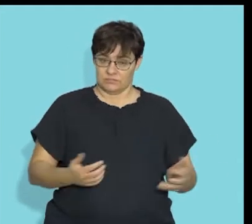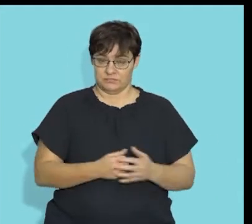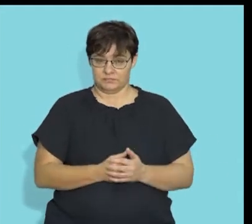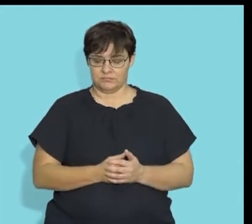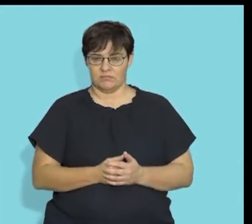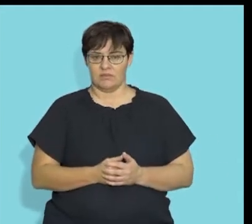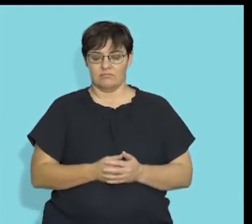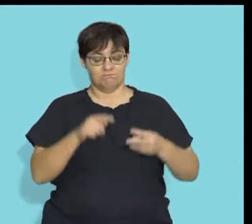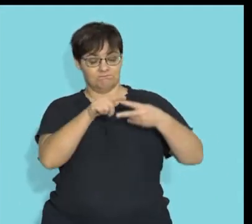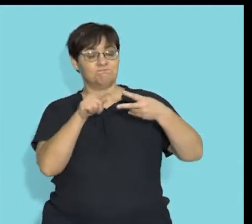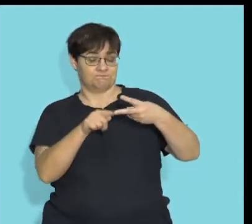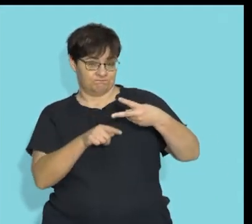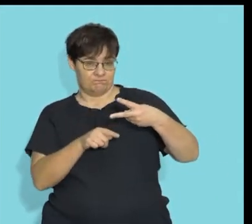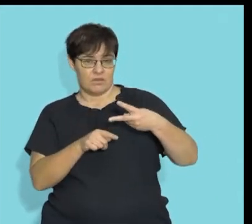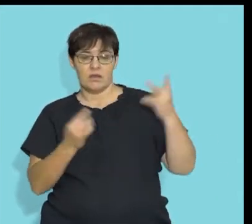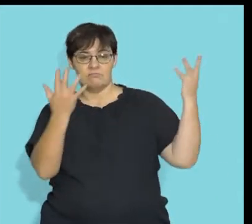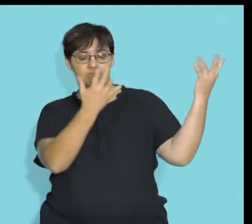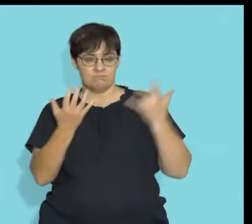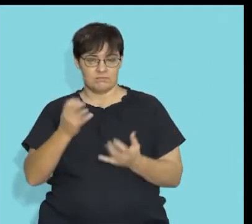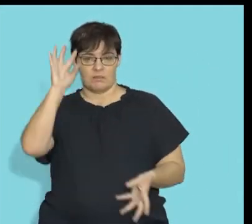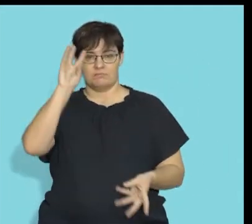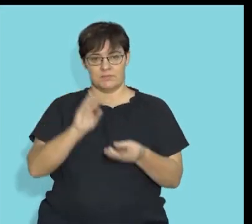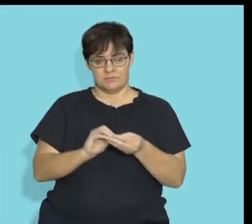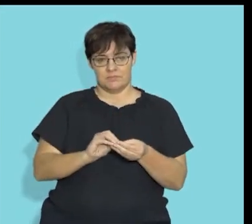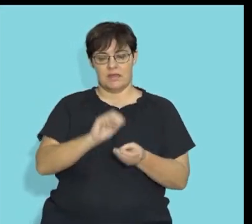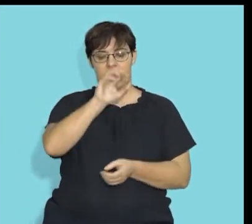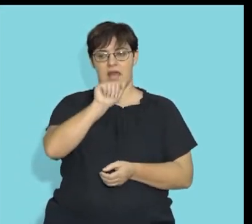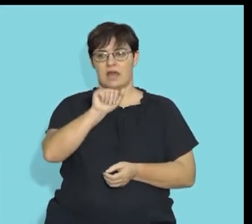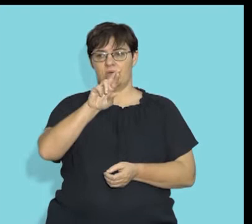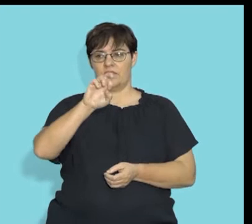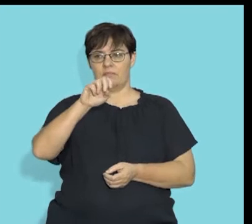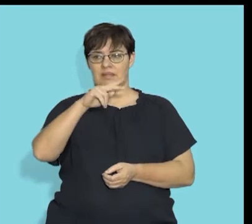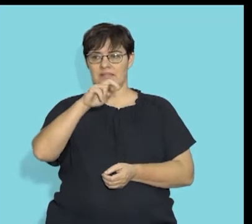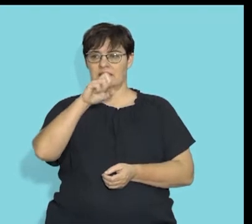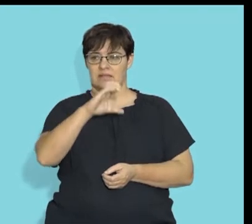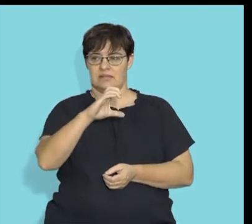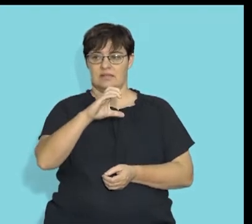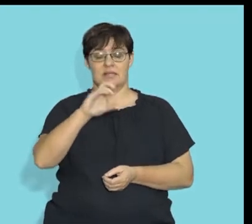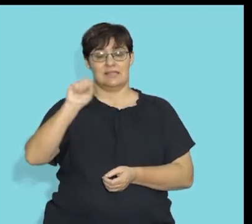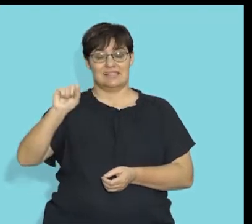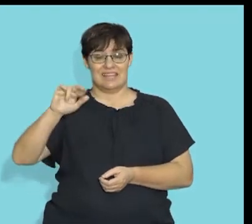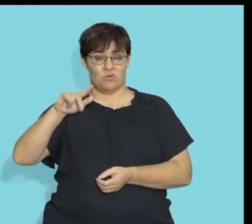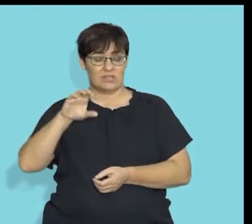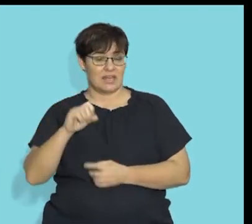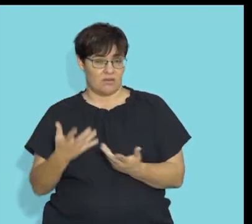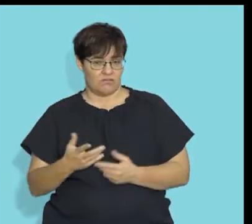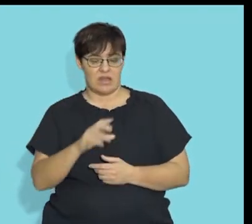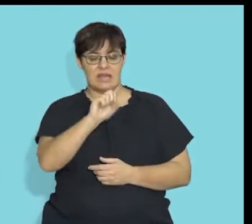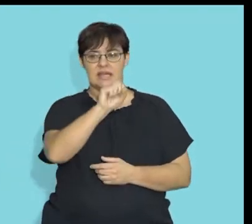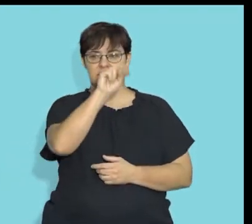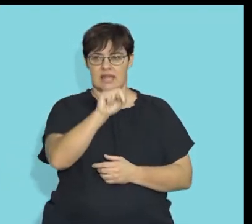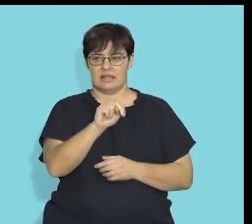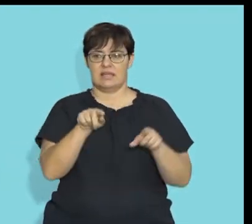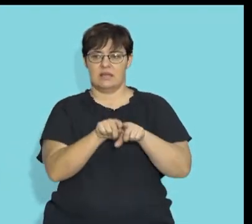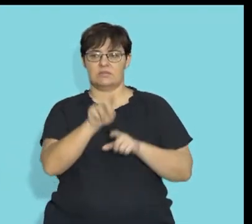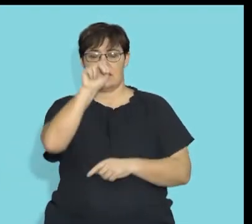So everyone, the two ways that I can calculate the sum of an arithmetic series are Sn is equal to